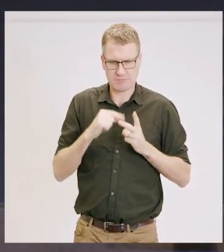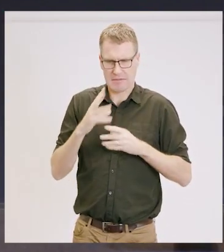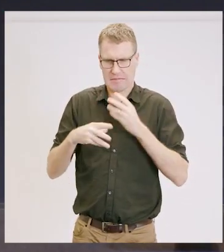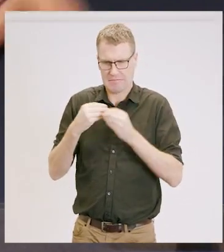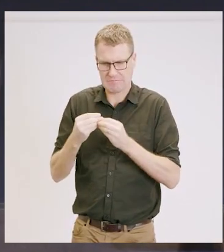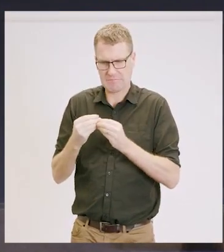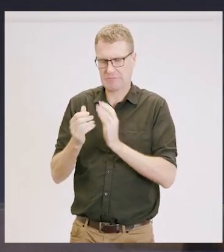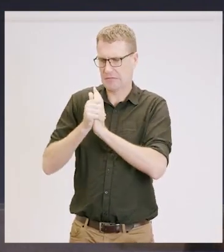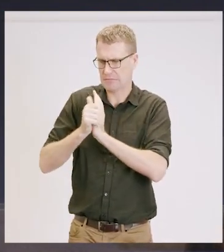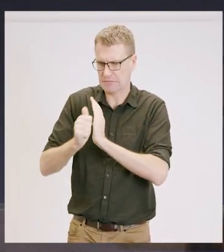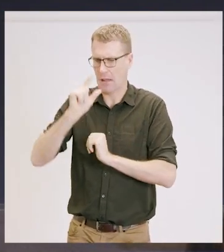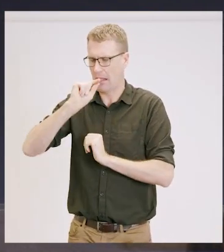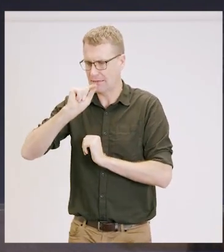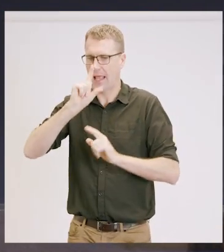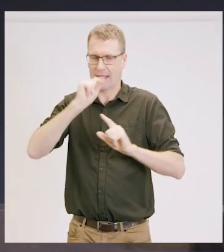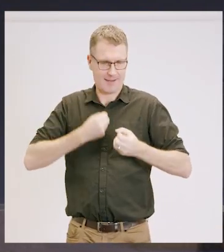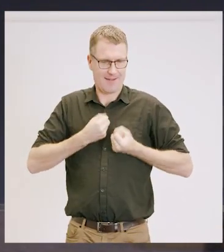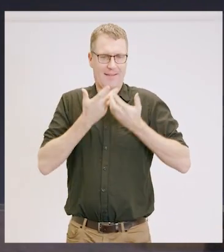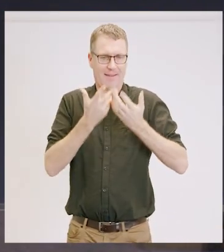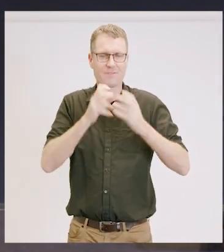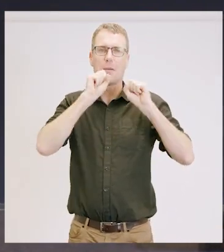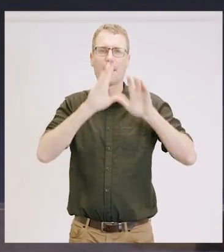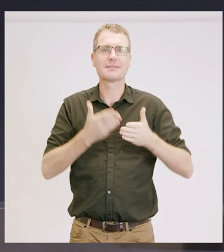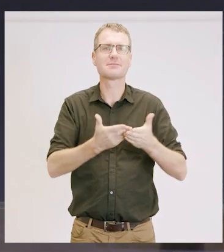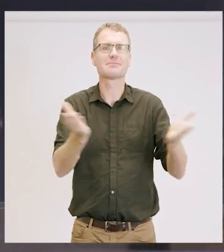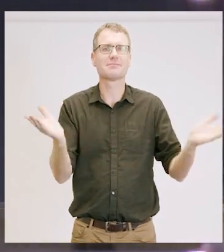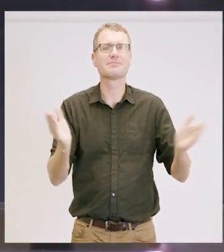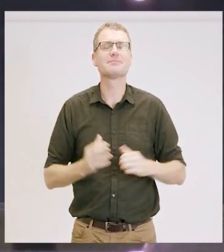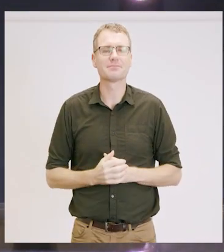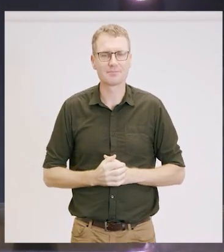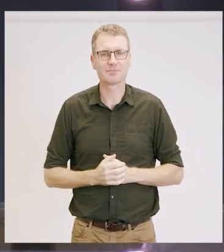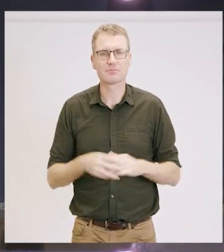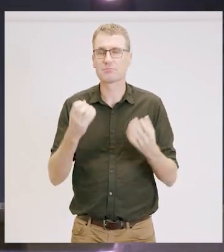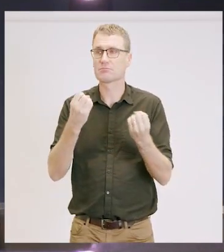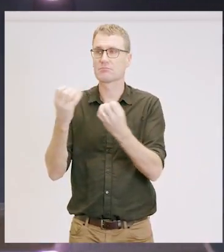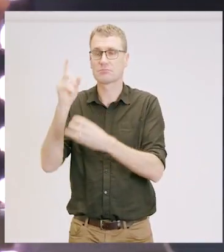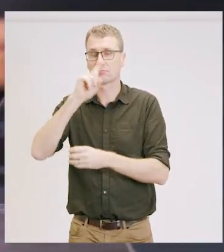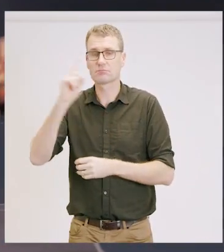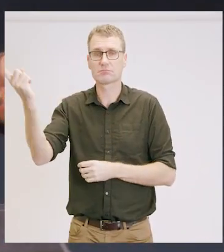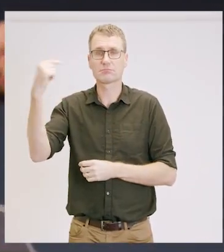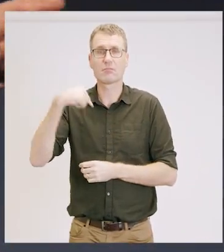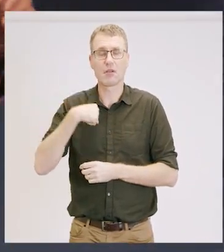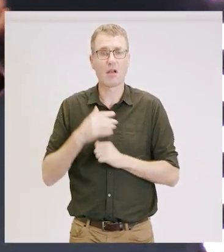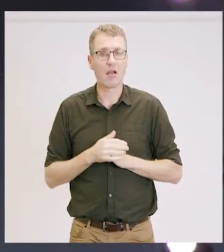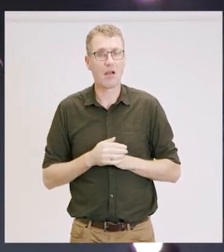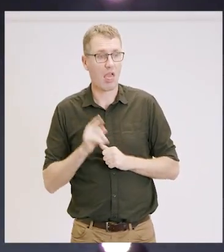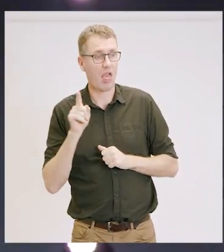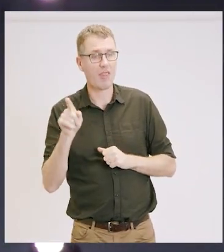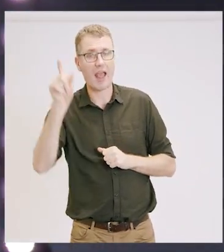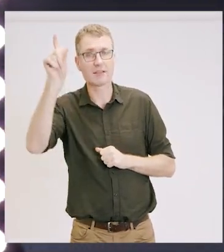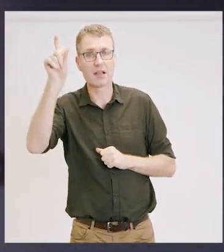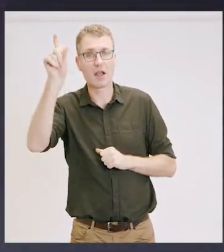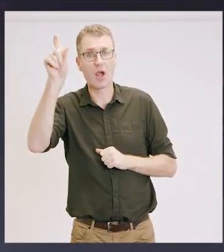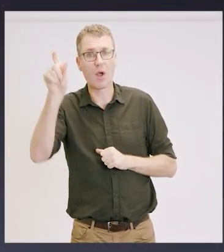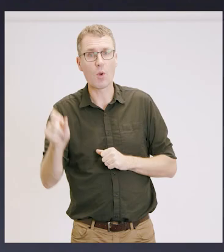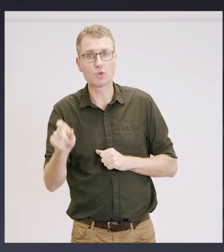bless the greater number? And, you know, people say to me all the time, oh, you know, such and such has gone to this place because they like being in a